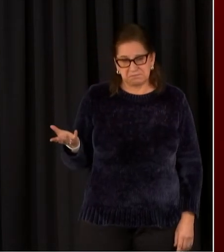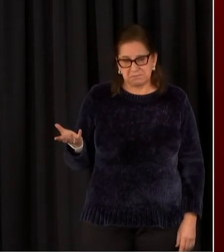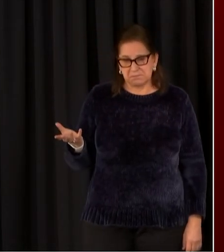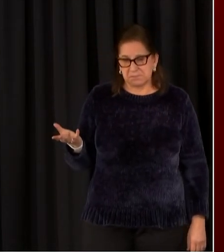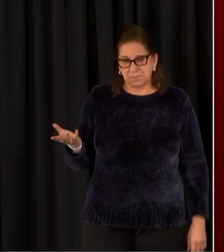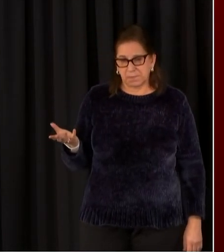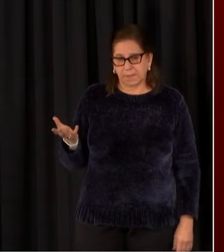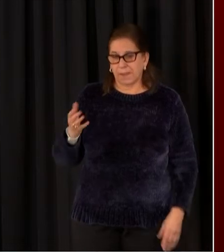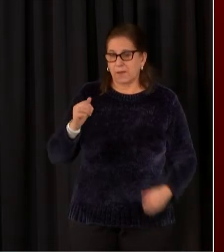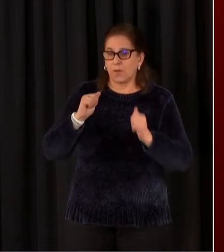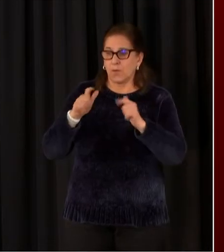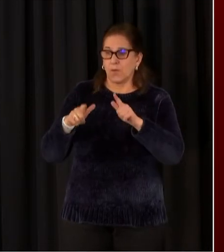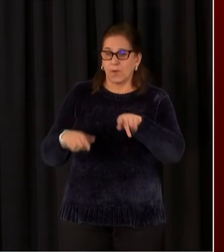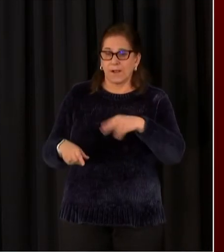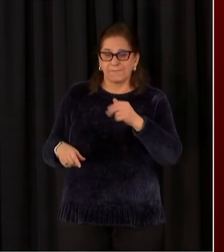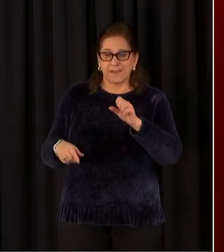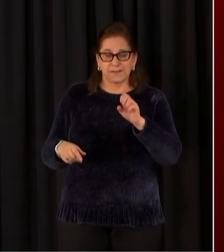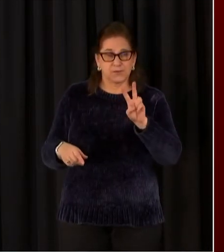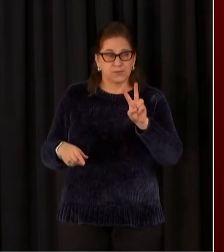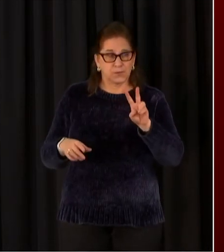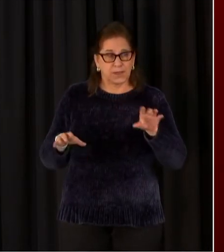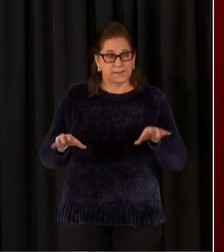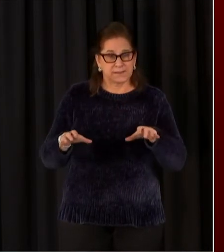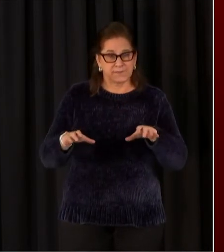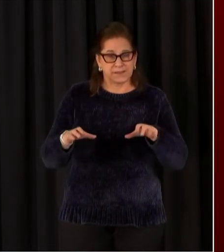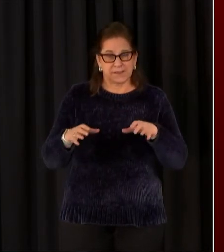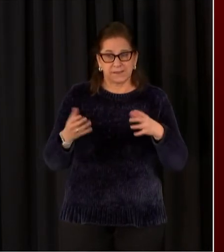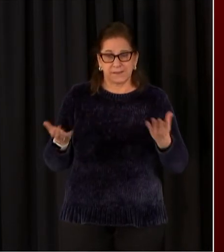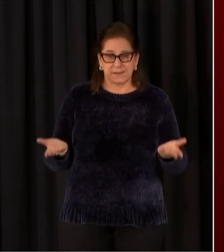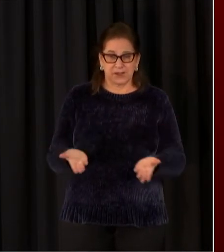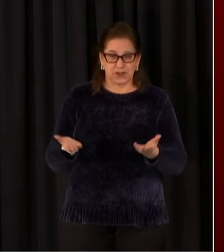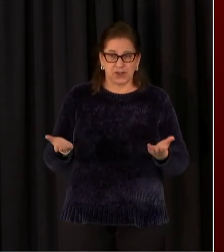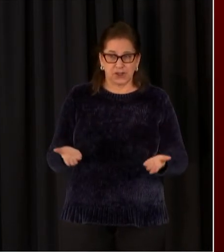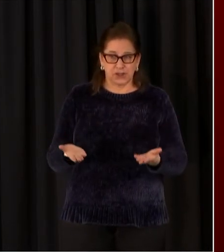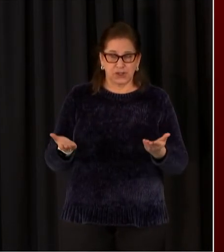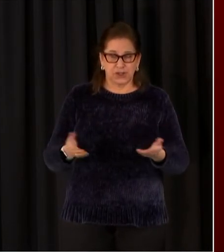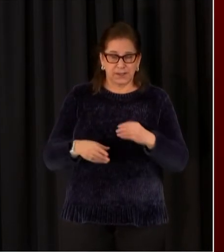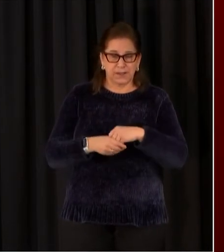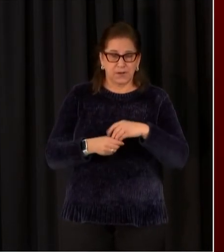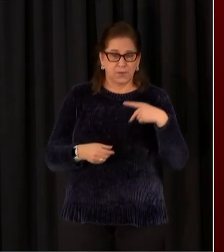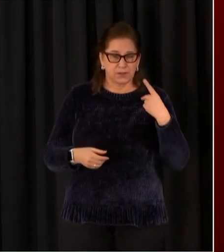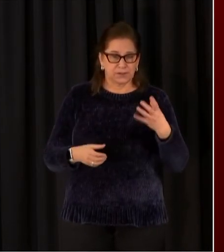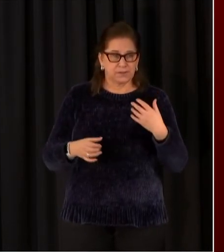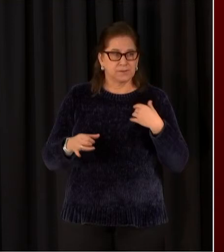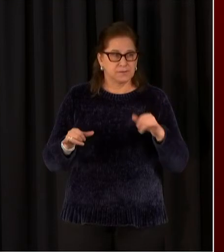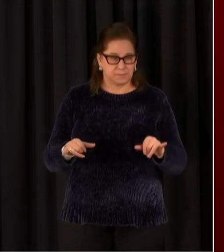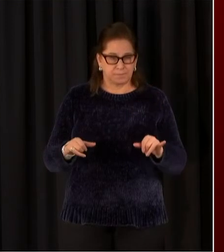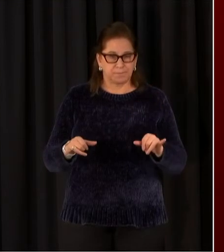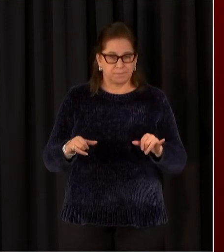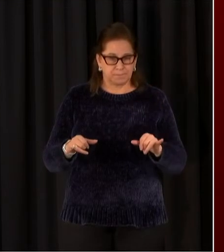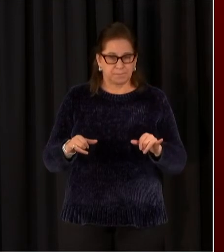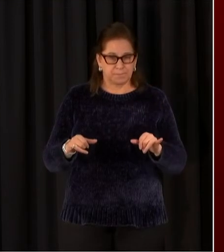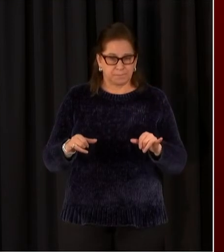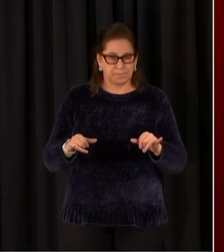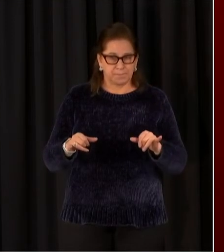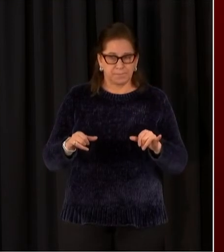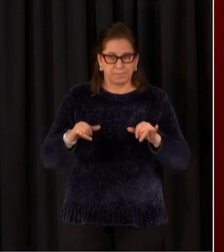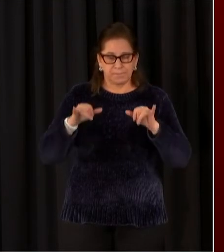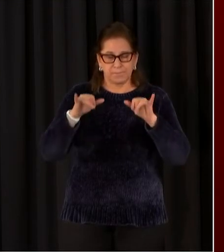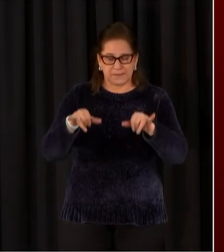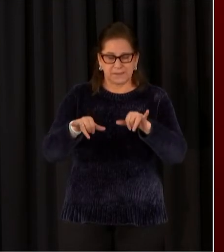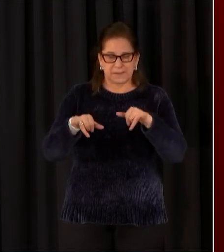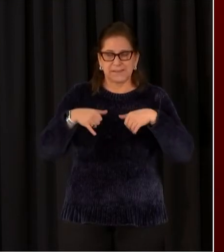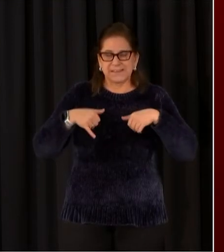These are all phase 2 activities, and the metrics, I don't know if we have that slide up today, where we remain squarely in phase